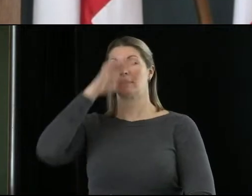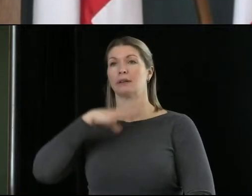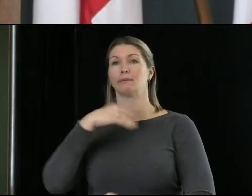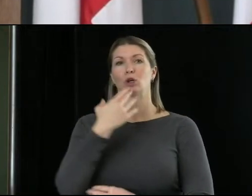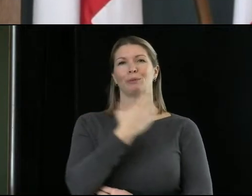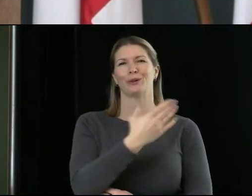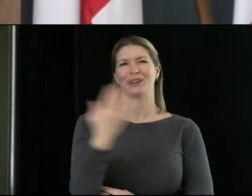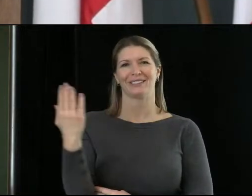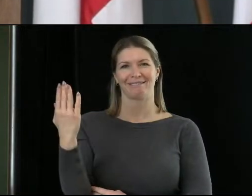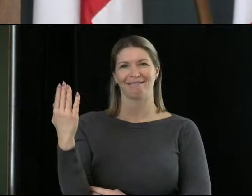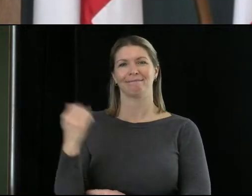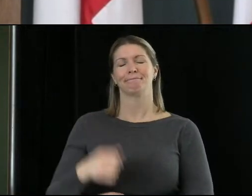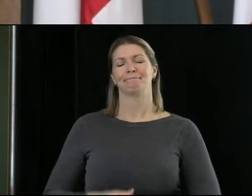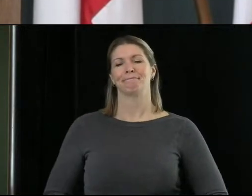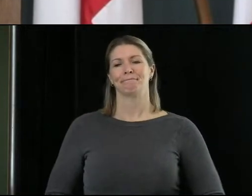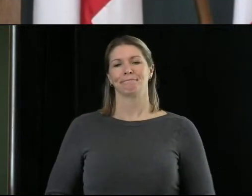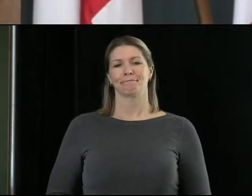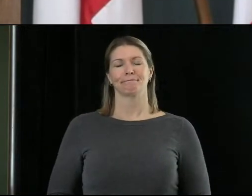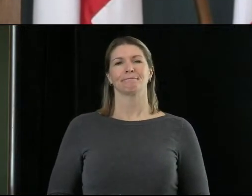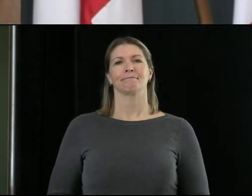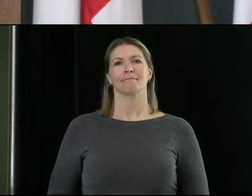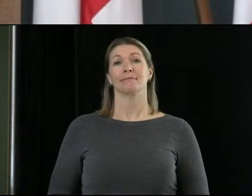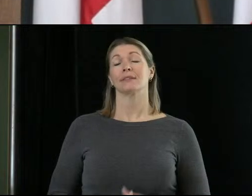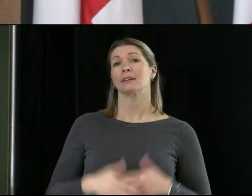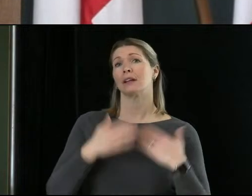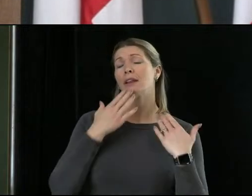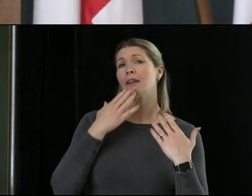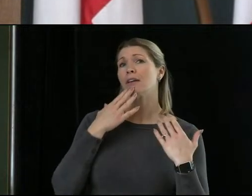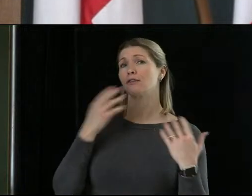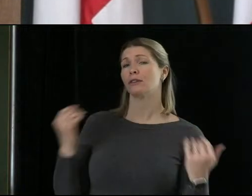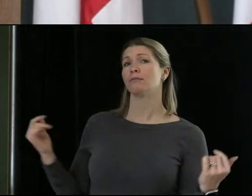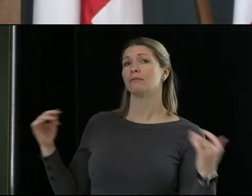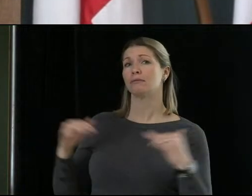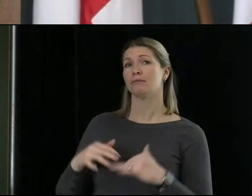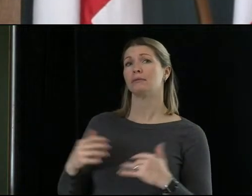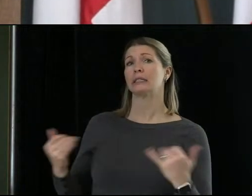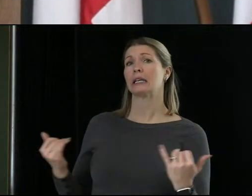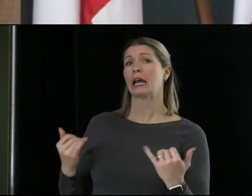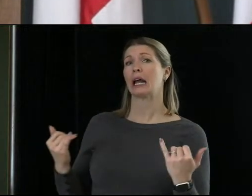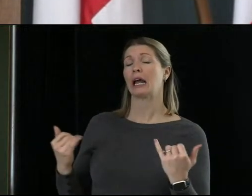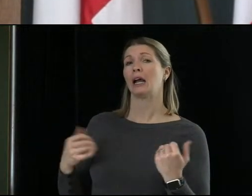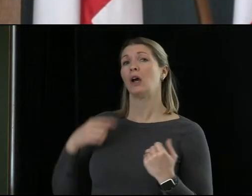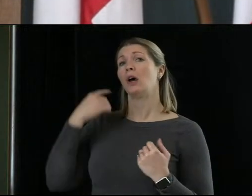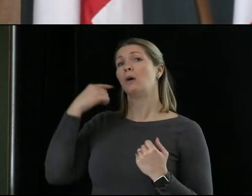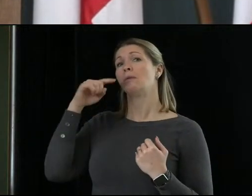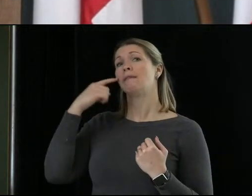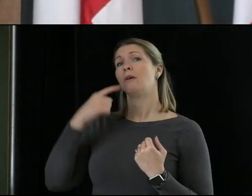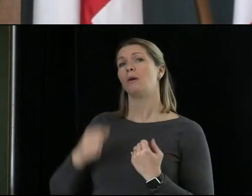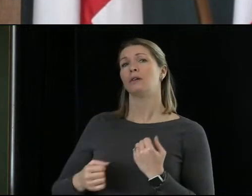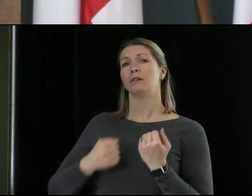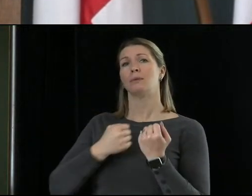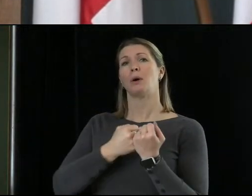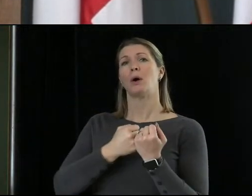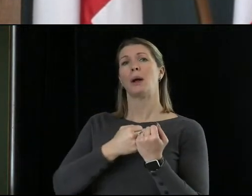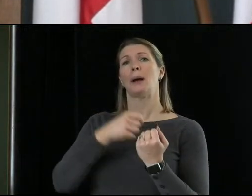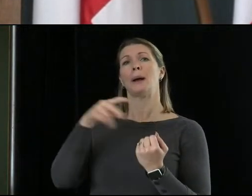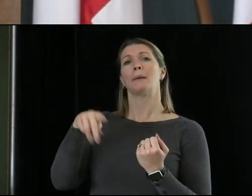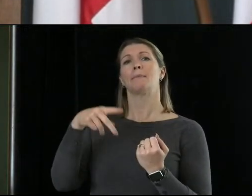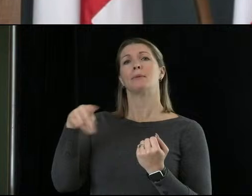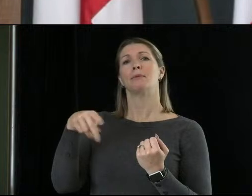morning, everyone. Thank you for coming here today and supporting the Purple Ribbon flag-raising